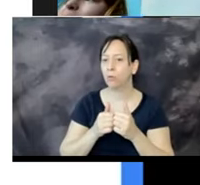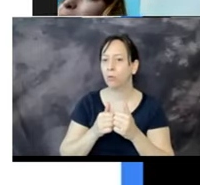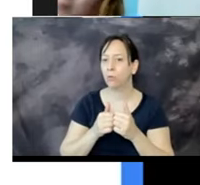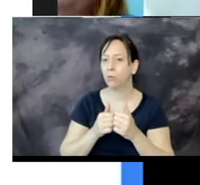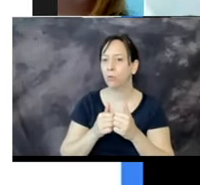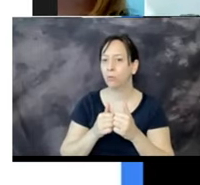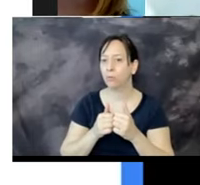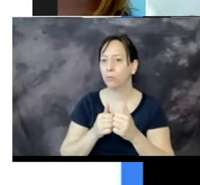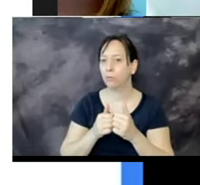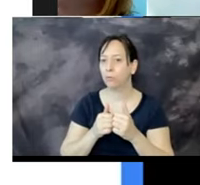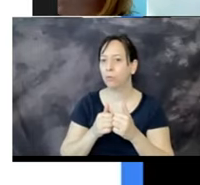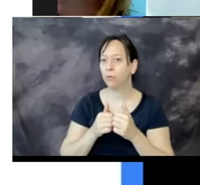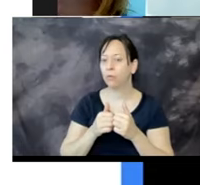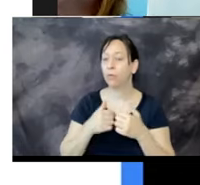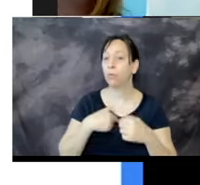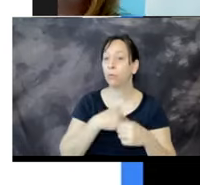it?